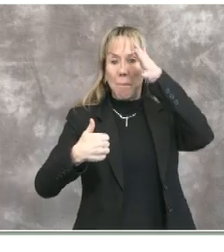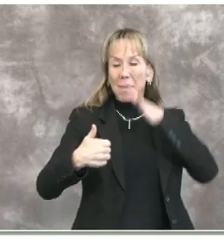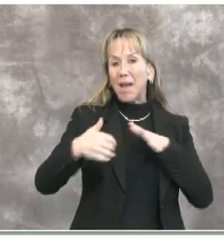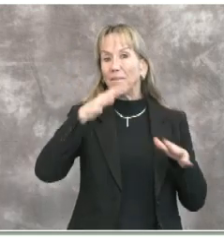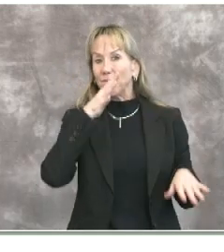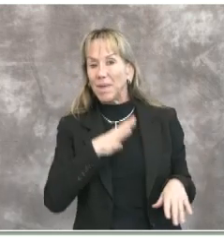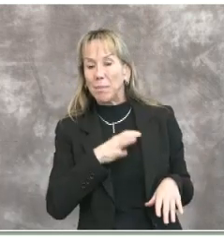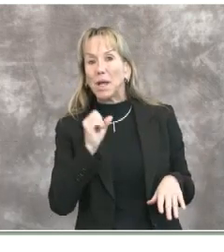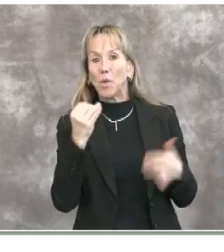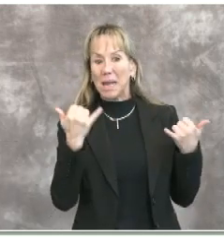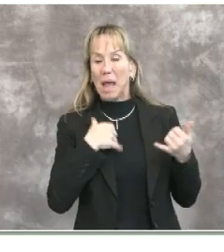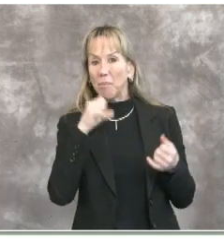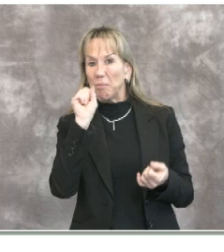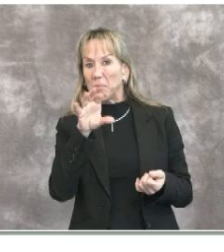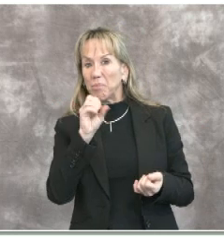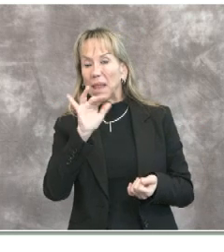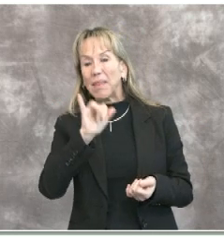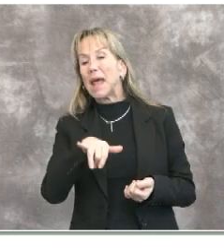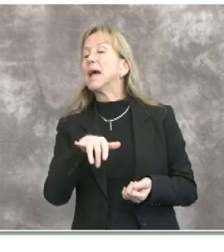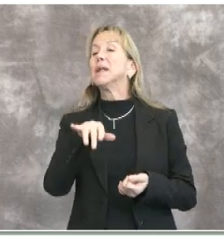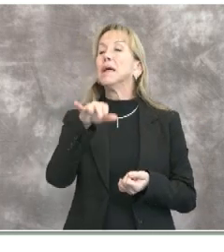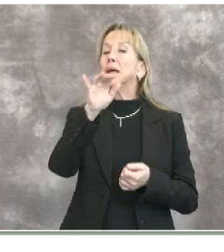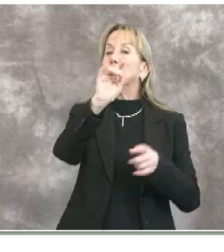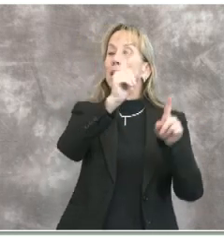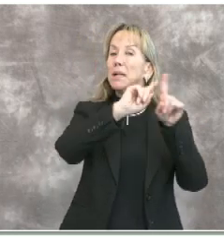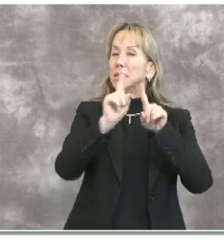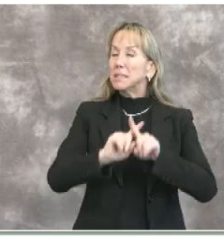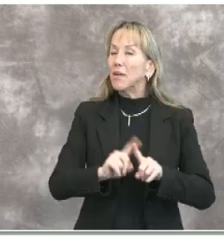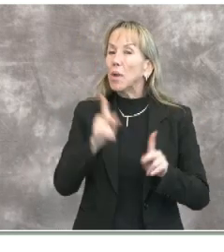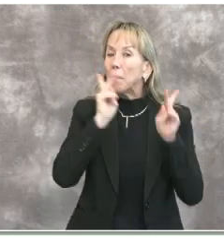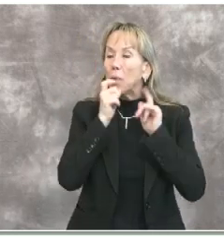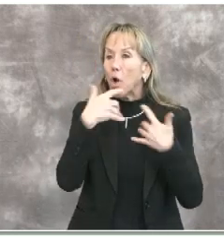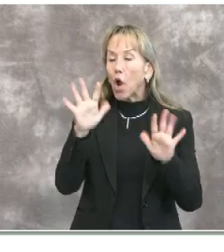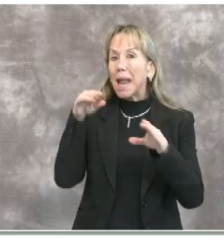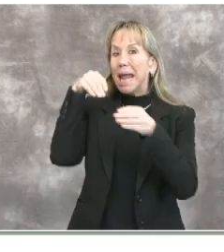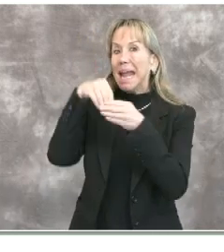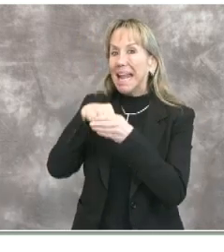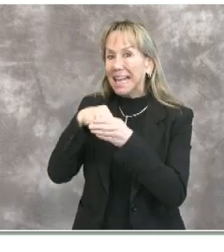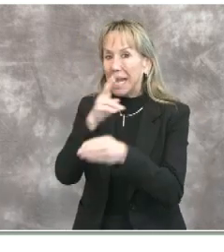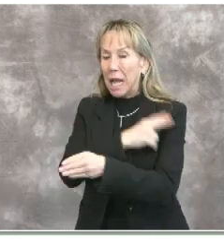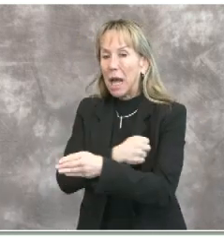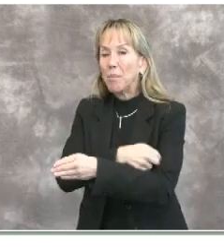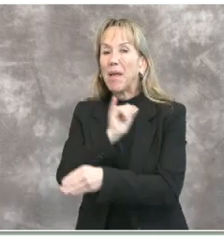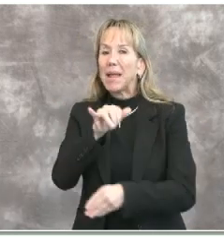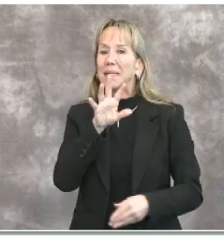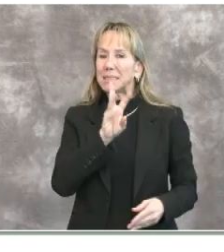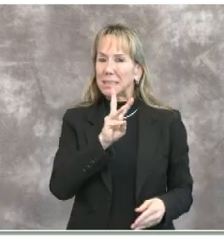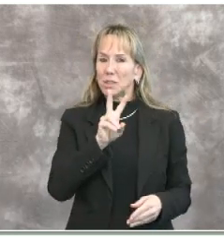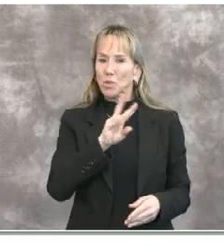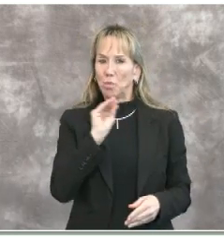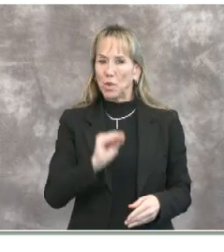the 562 hospitalizations, which is 24% of the total number,